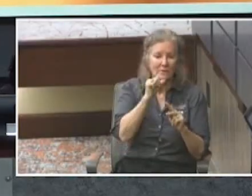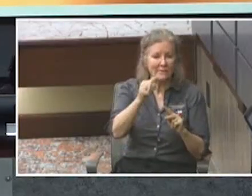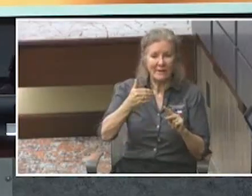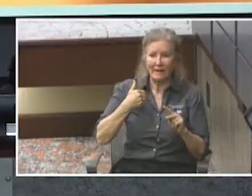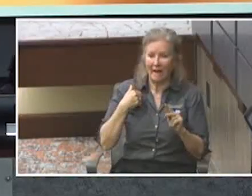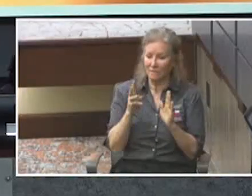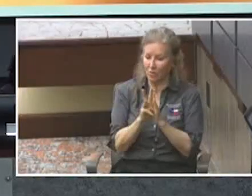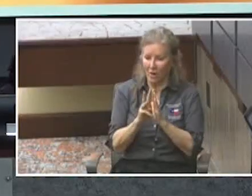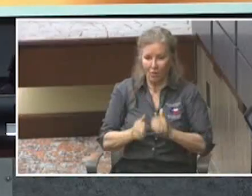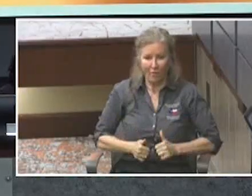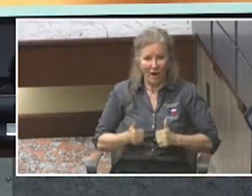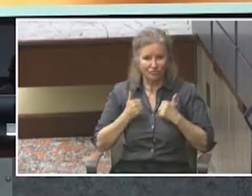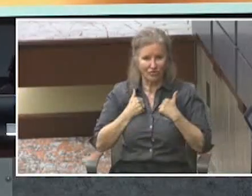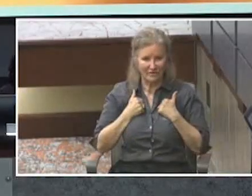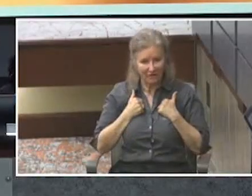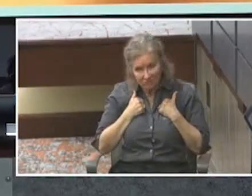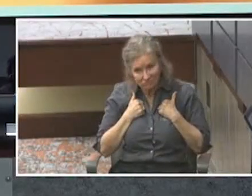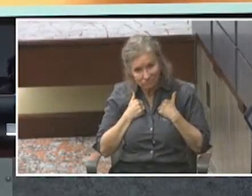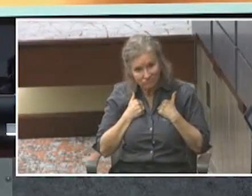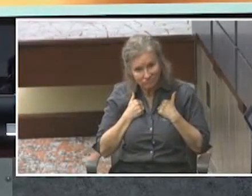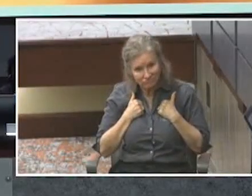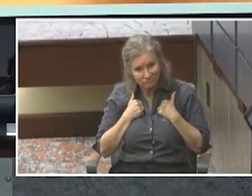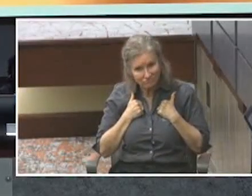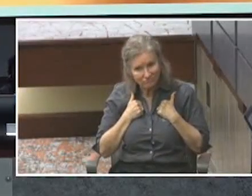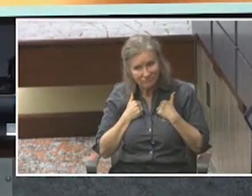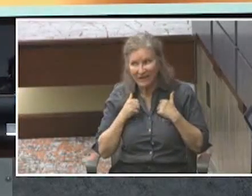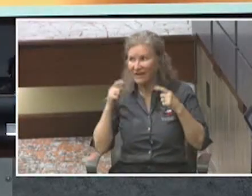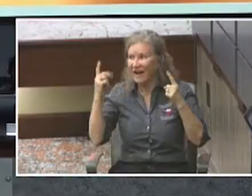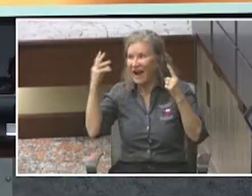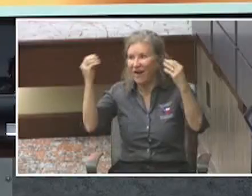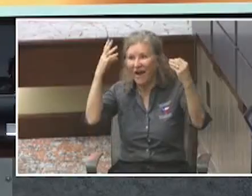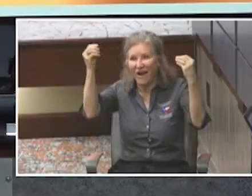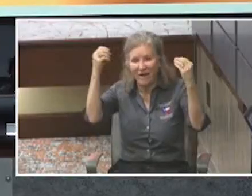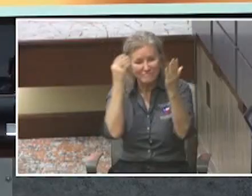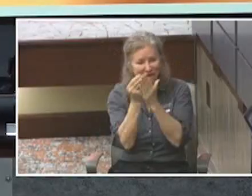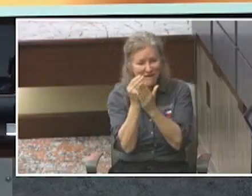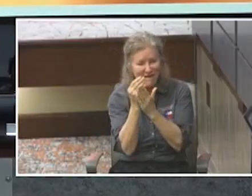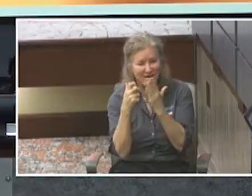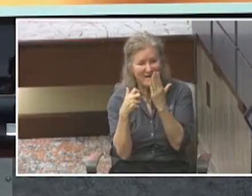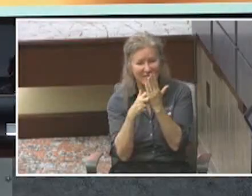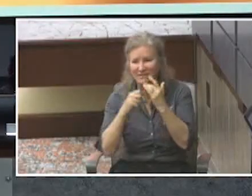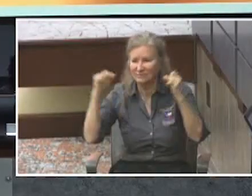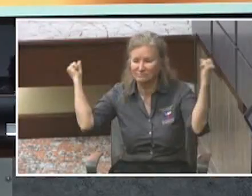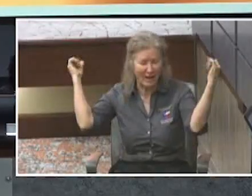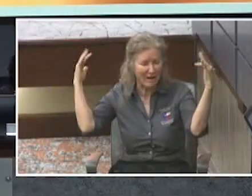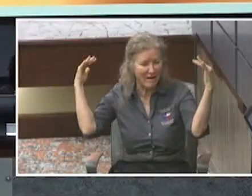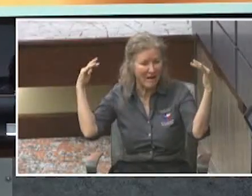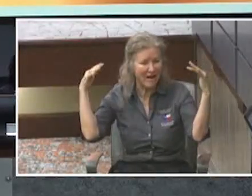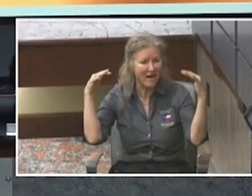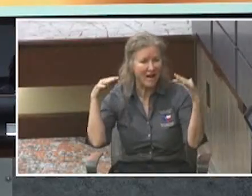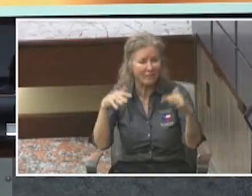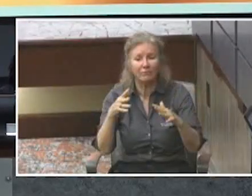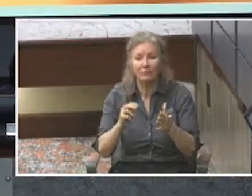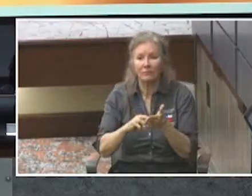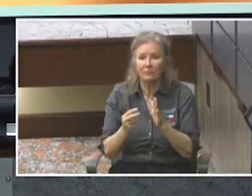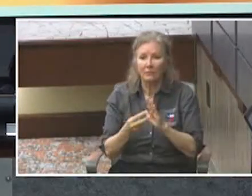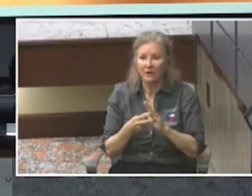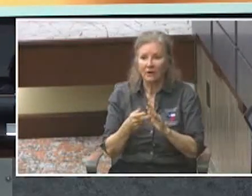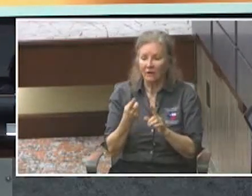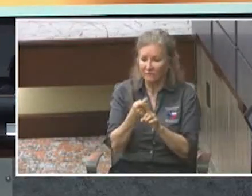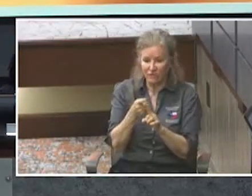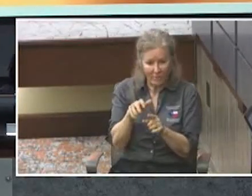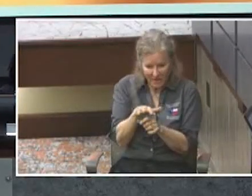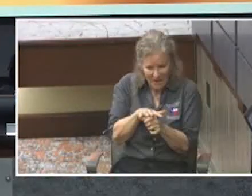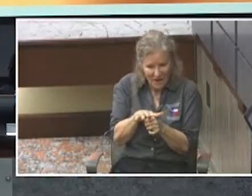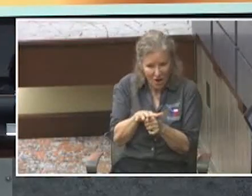Waco address in terms of buying tickets. So it was really fabulous in terms of bringing in not only regional crowd, but